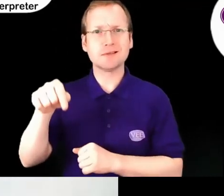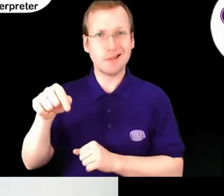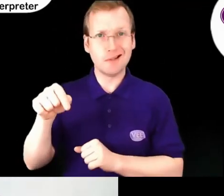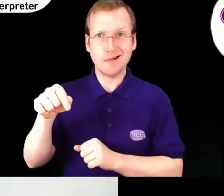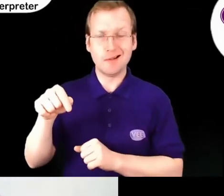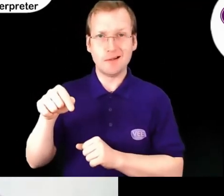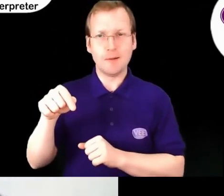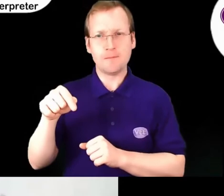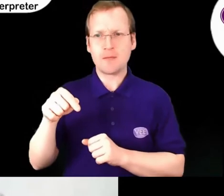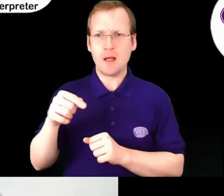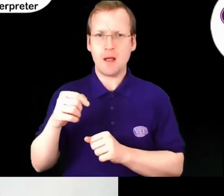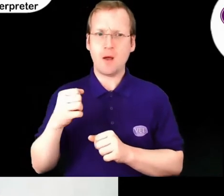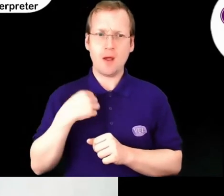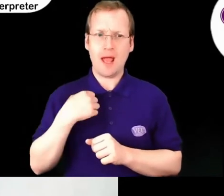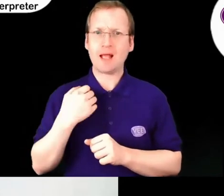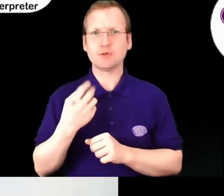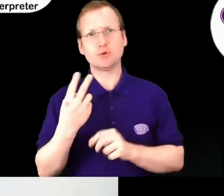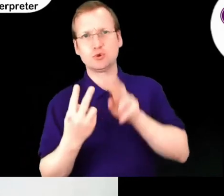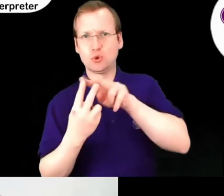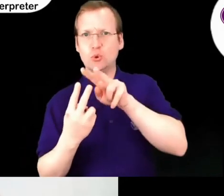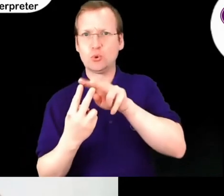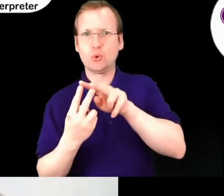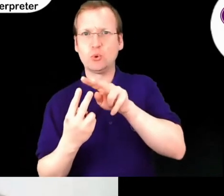had two out of three.